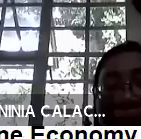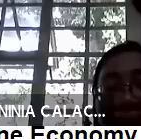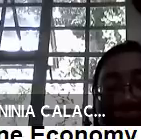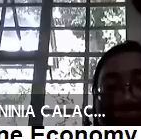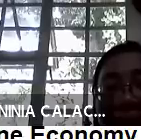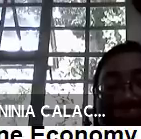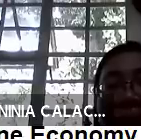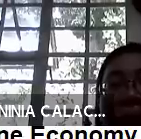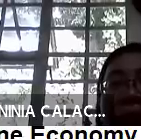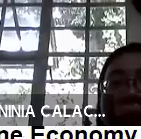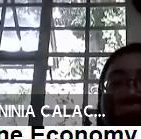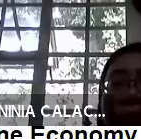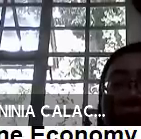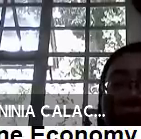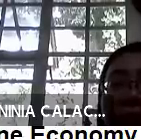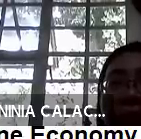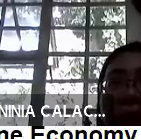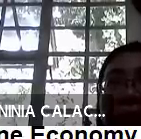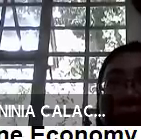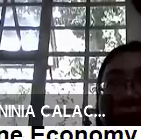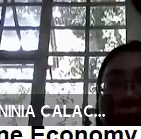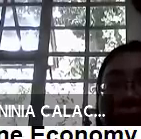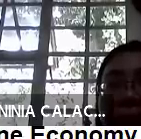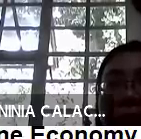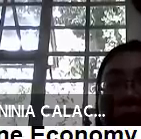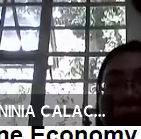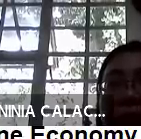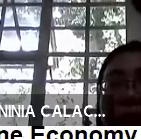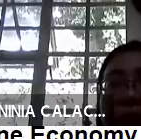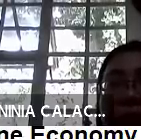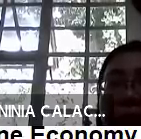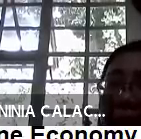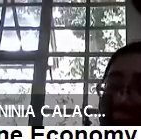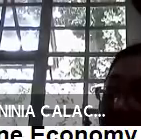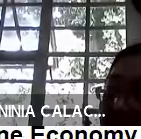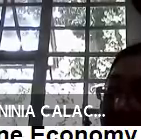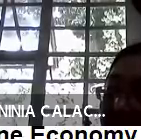is from Mindanao. And the other year, we sent